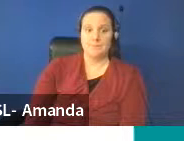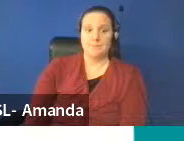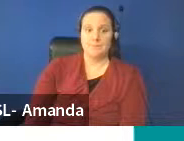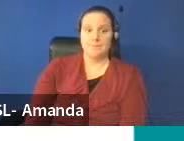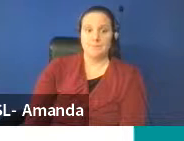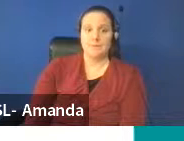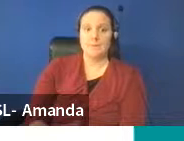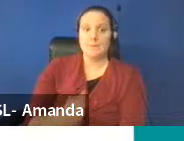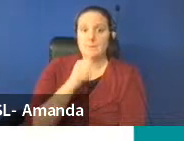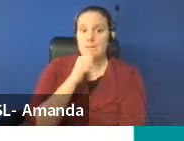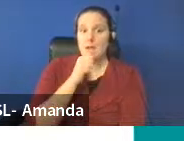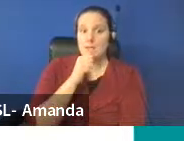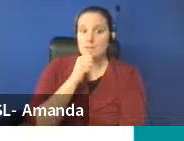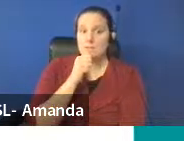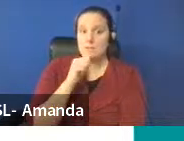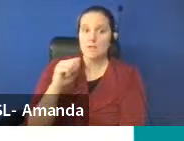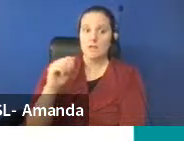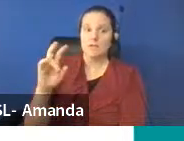passcode